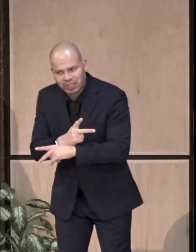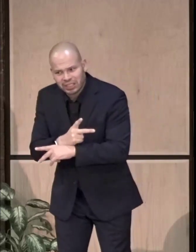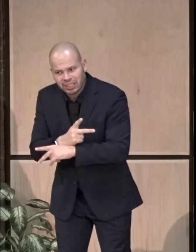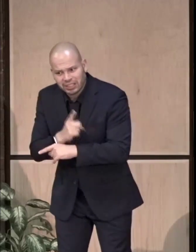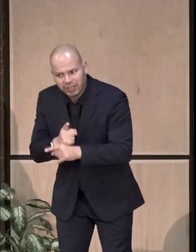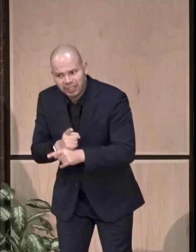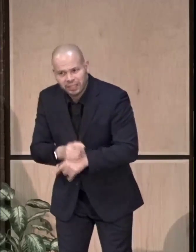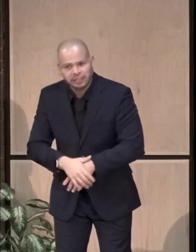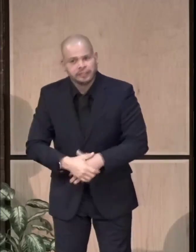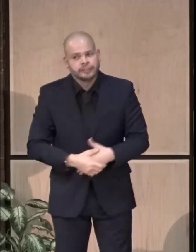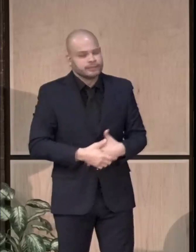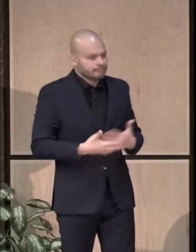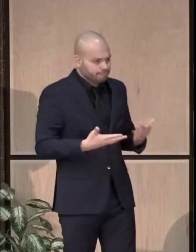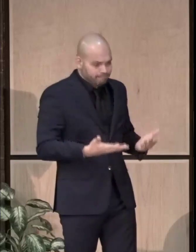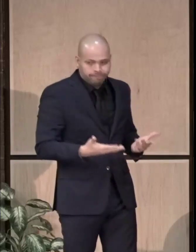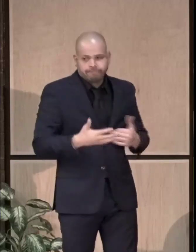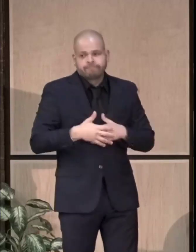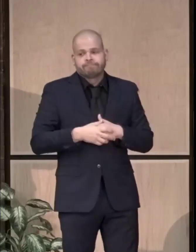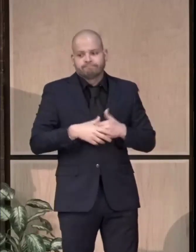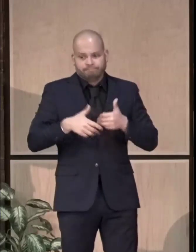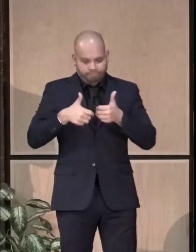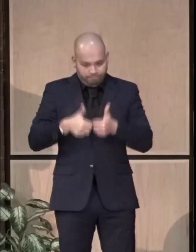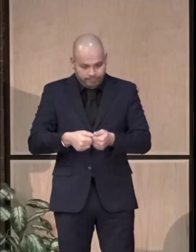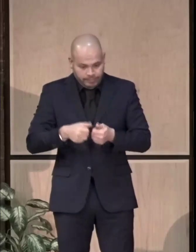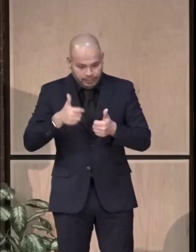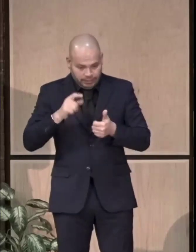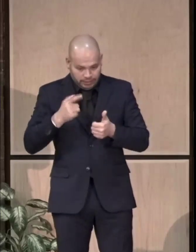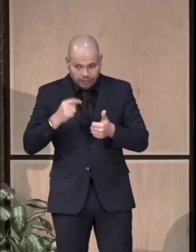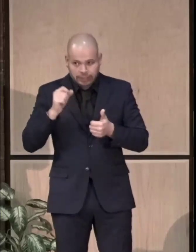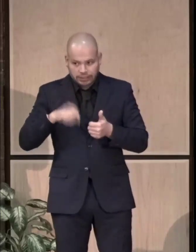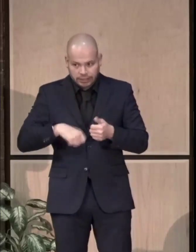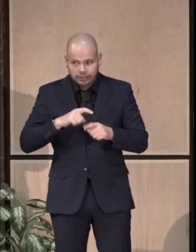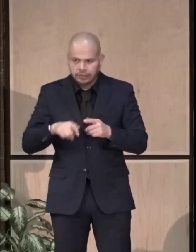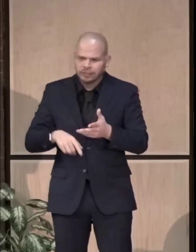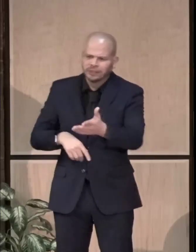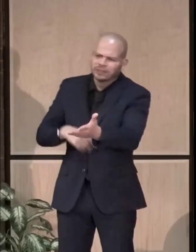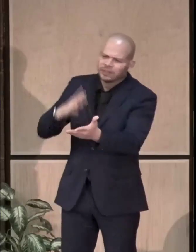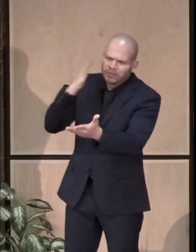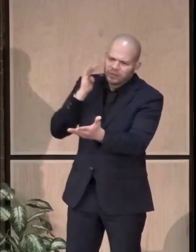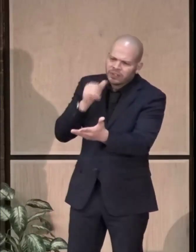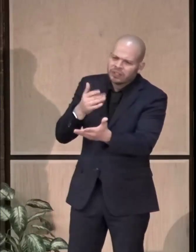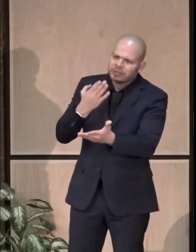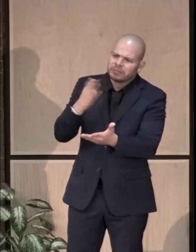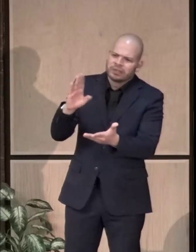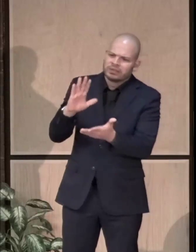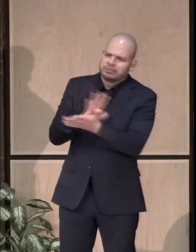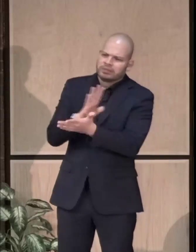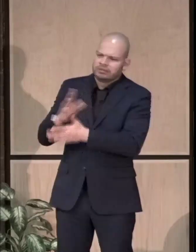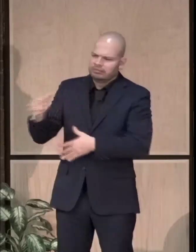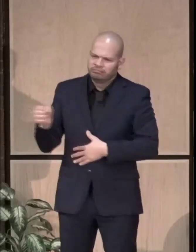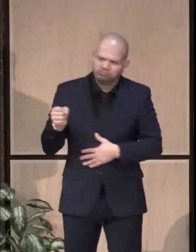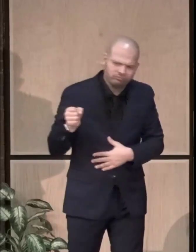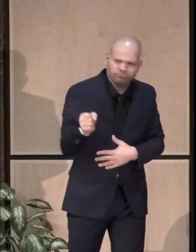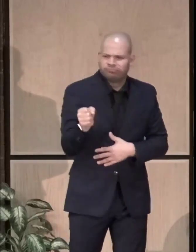Hodgson, yes. So why not suggest that he get blue papered or some sort of mental health